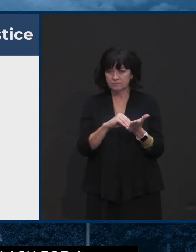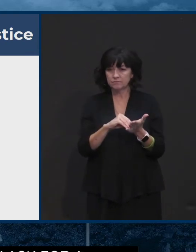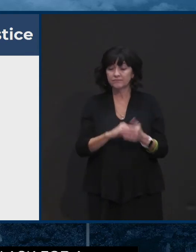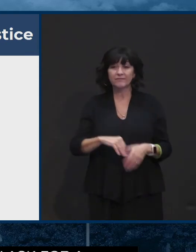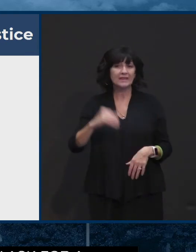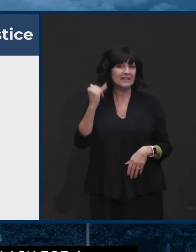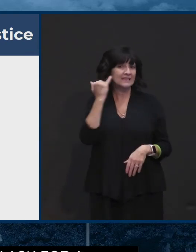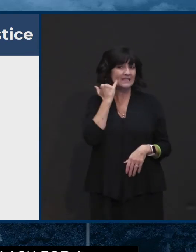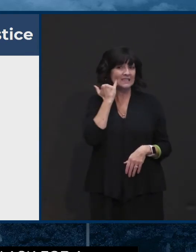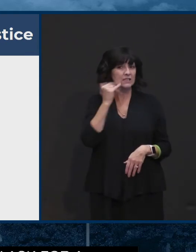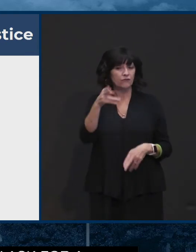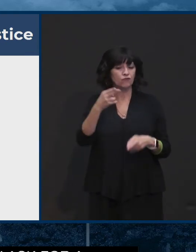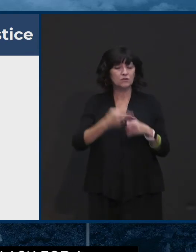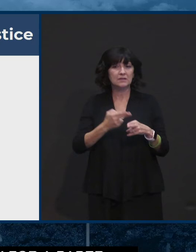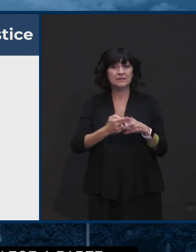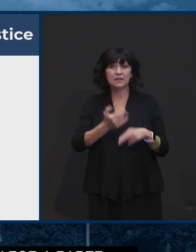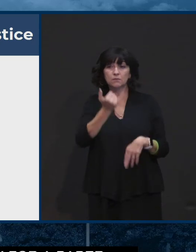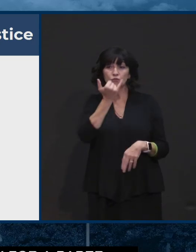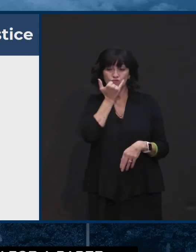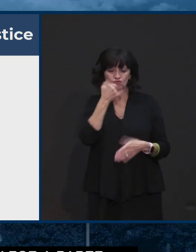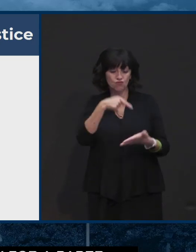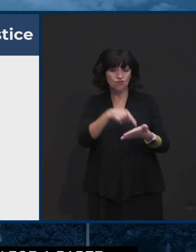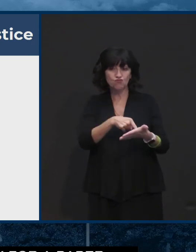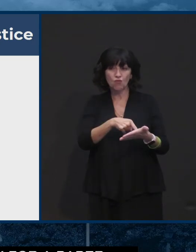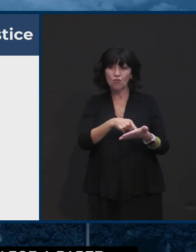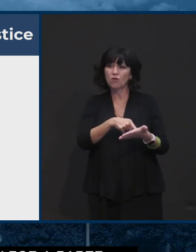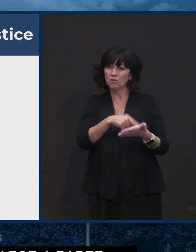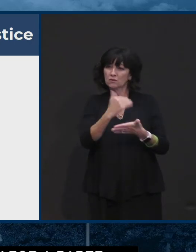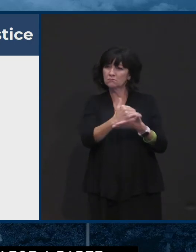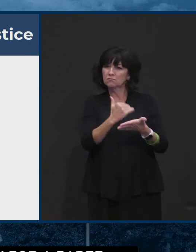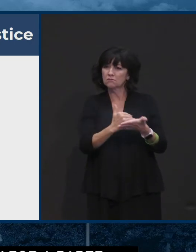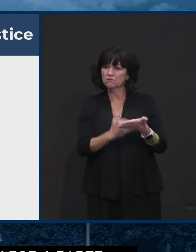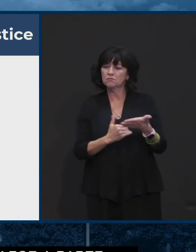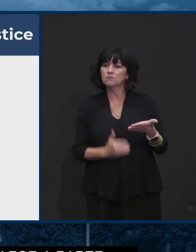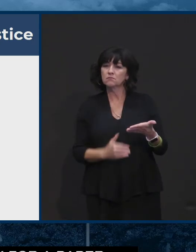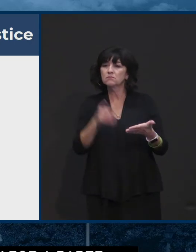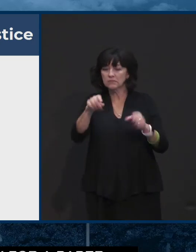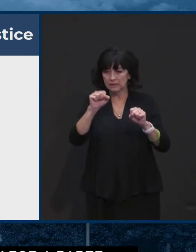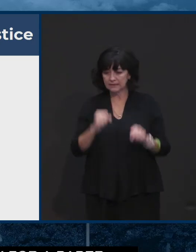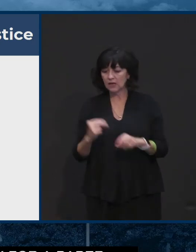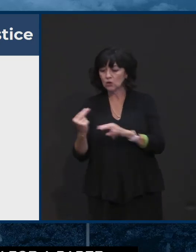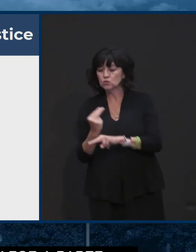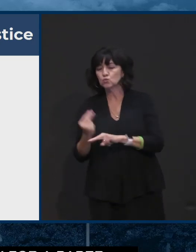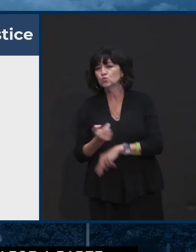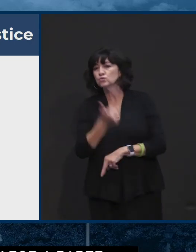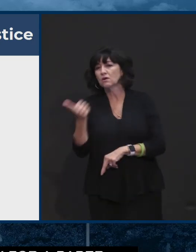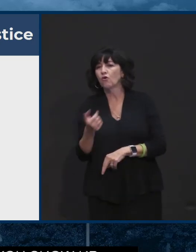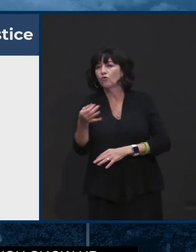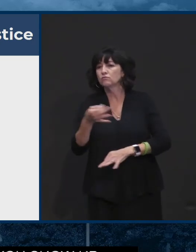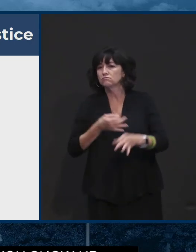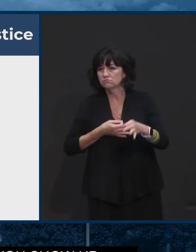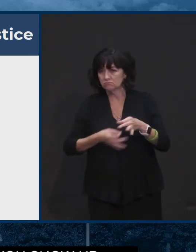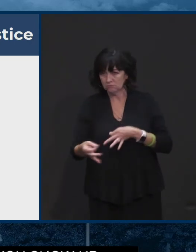ballot. You will be notified how to find out if your vote was then counted. If you have